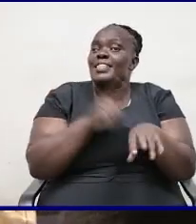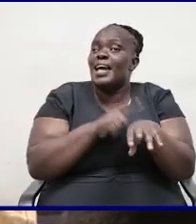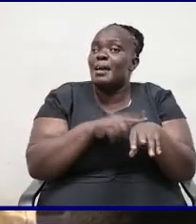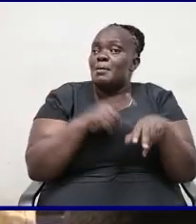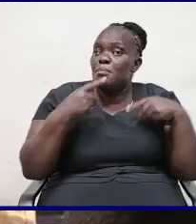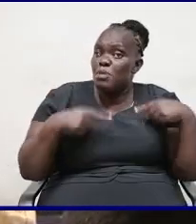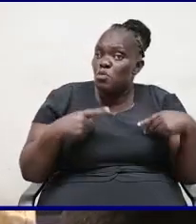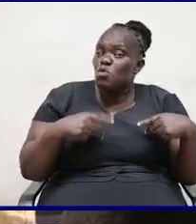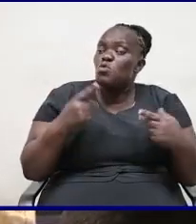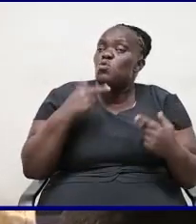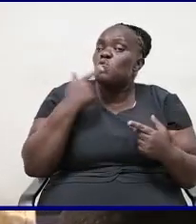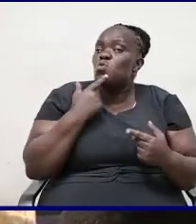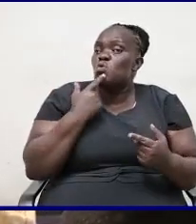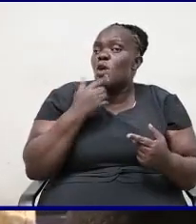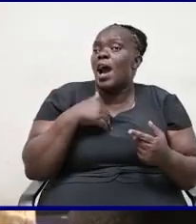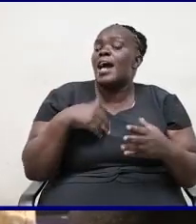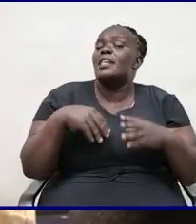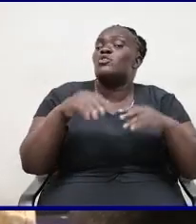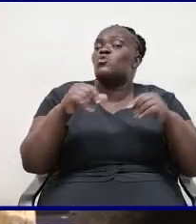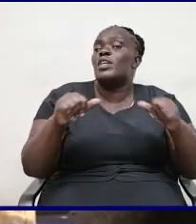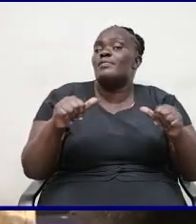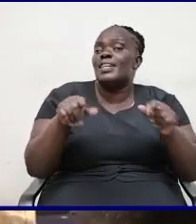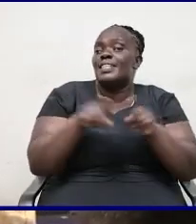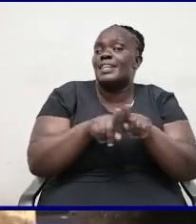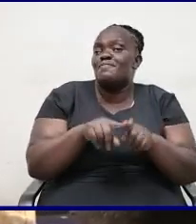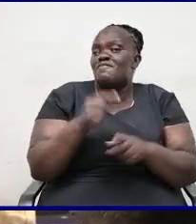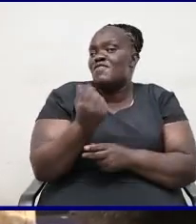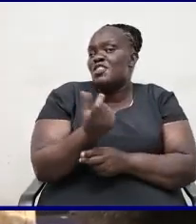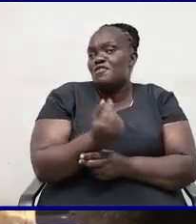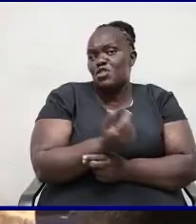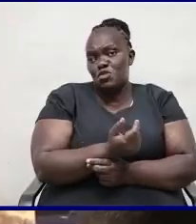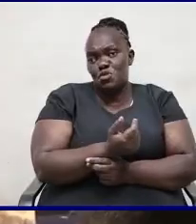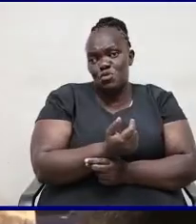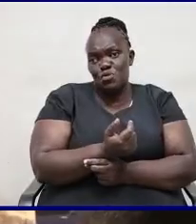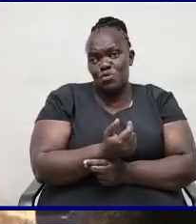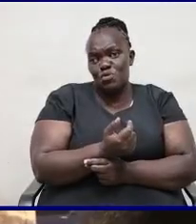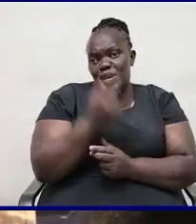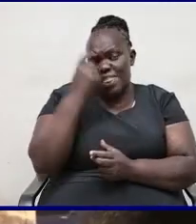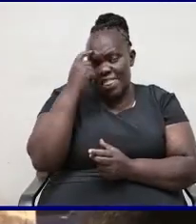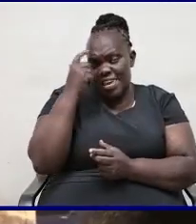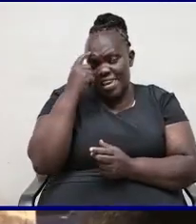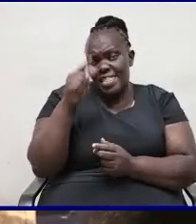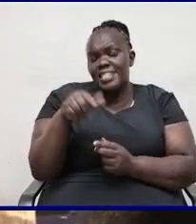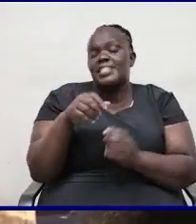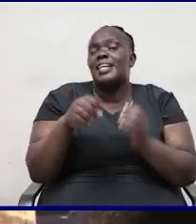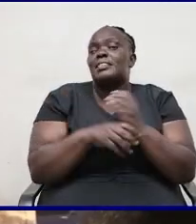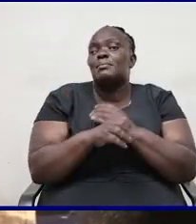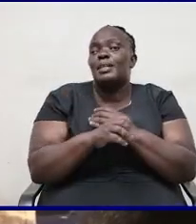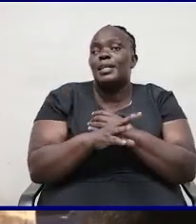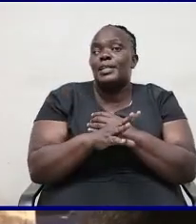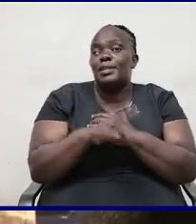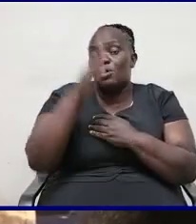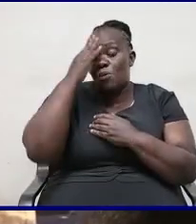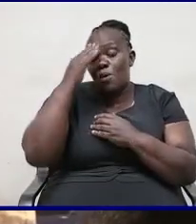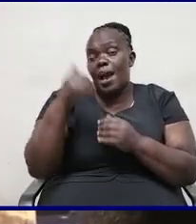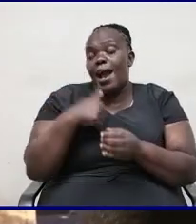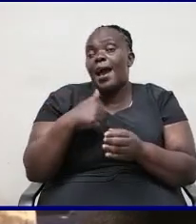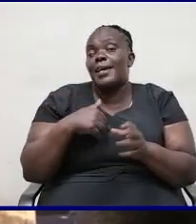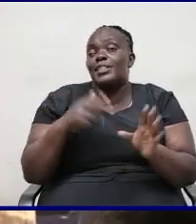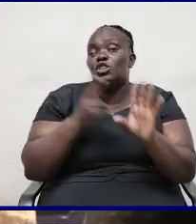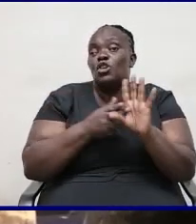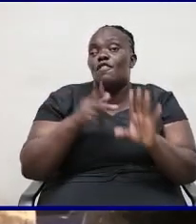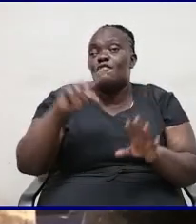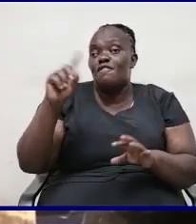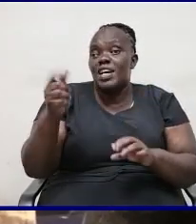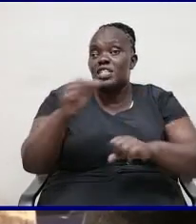were those who had qualified were still a bit few, and that's why I think that explains. So I joined